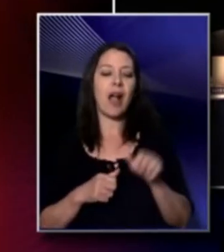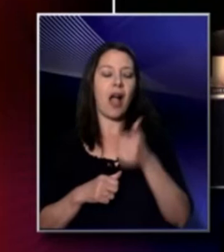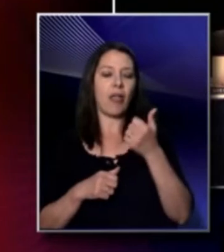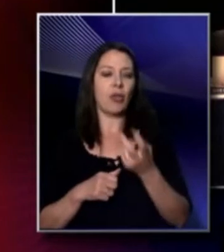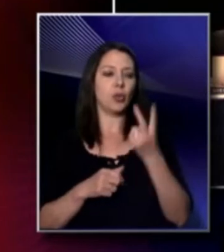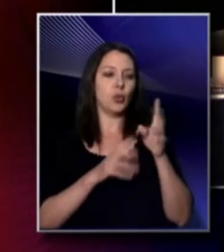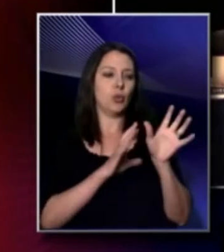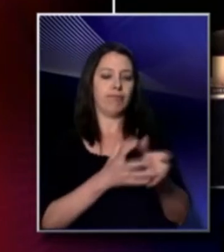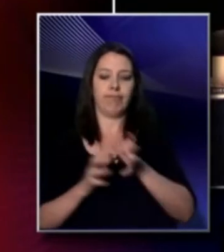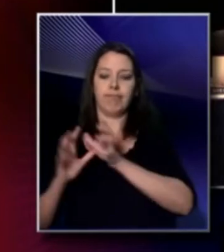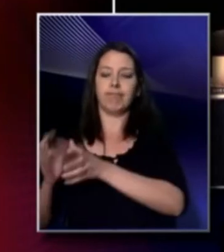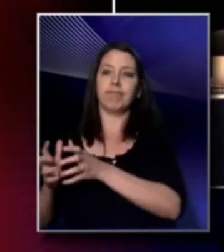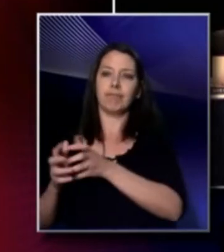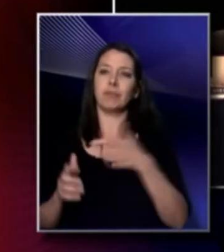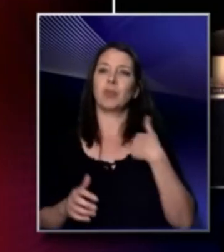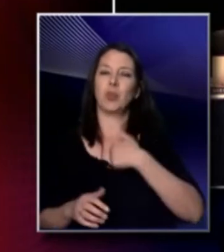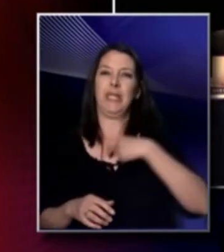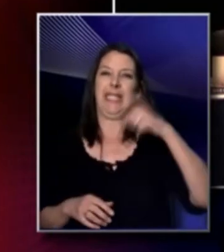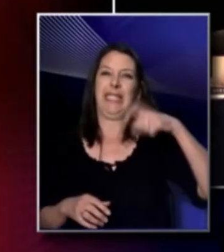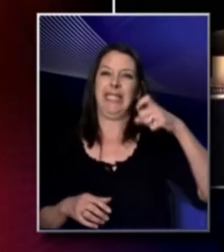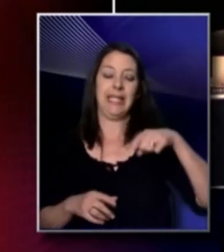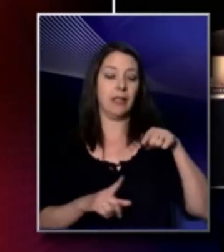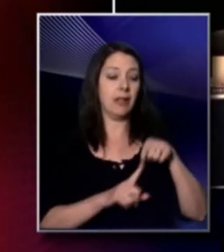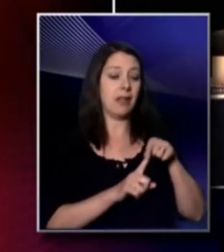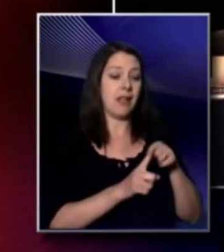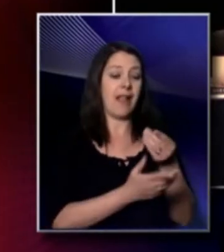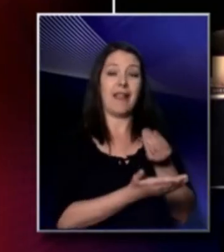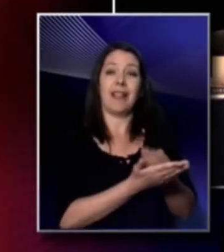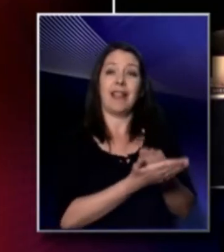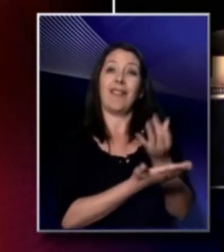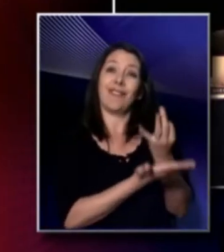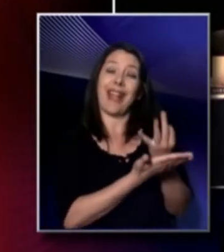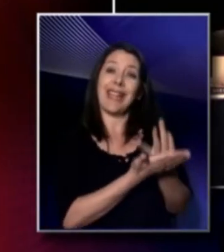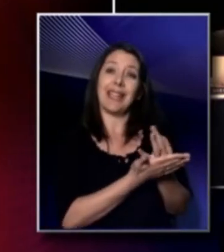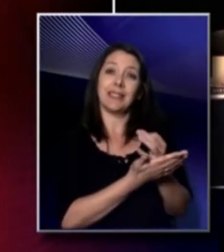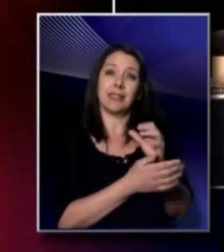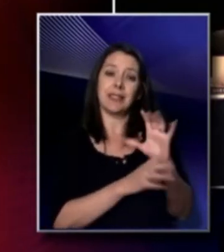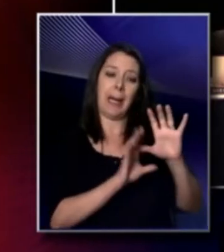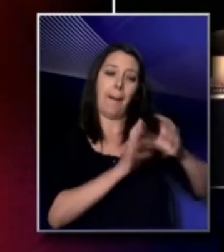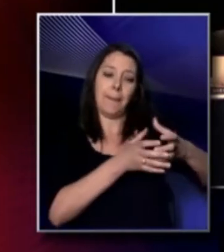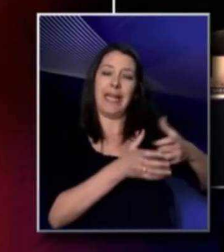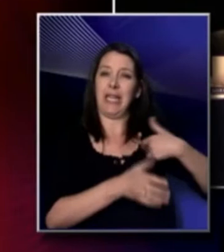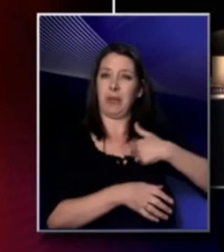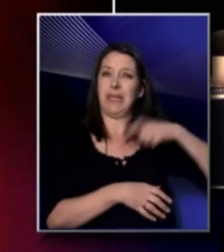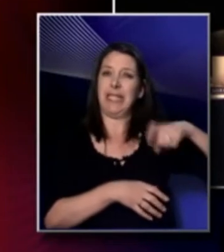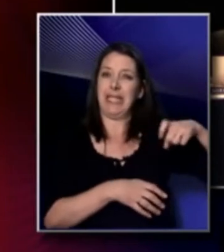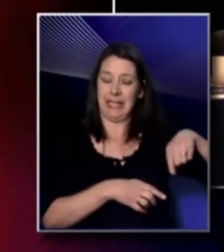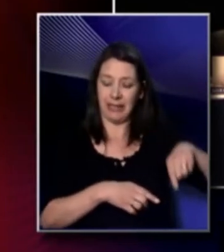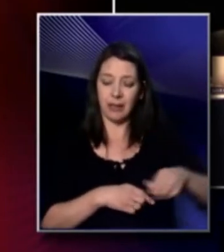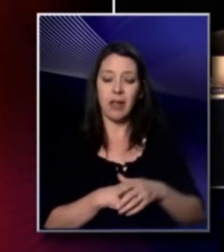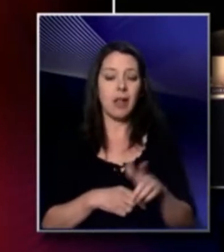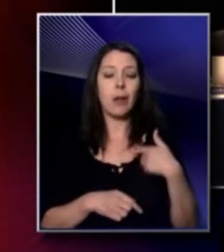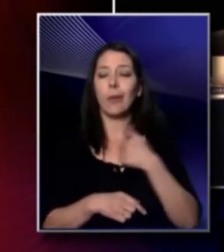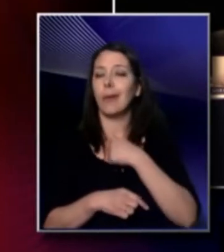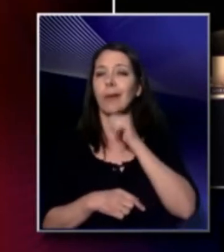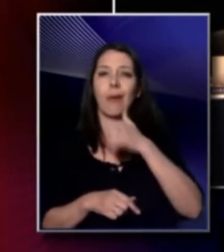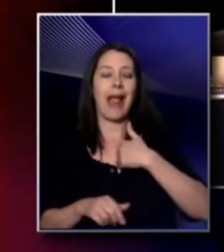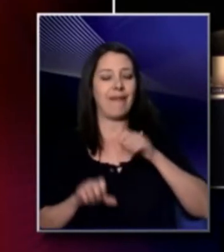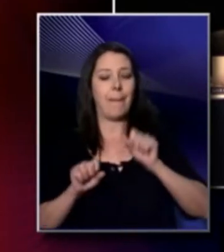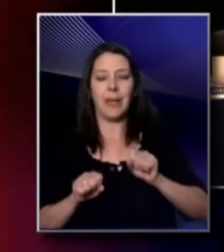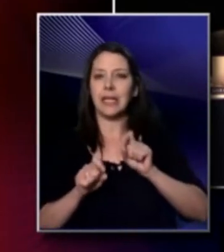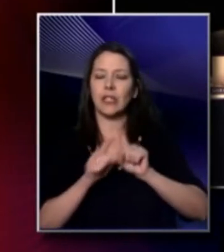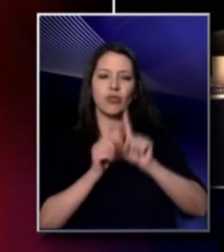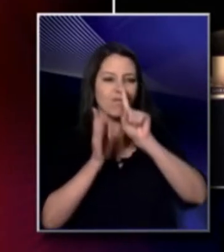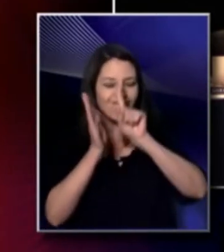committees, subcommittees I think we need is, one is a finance subcommittee. We don't have the ability to explore some of these